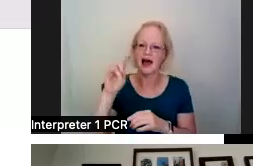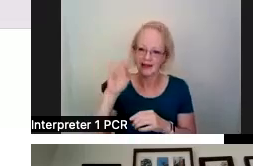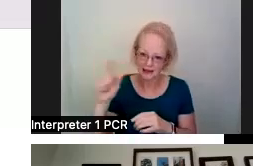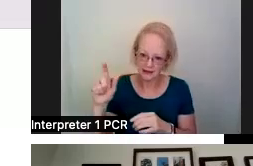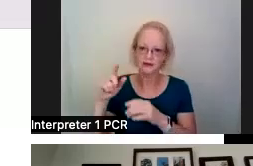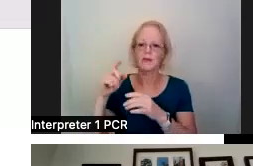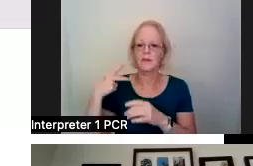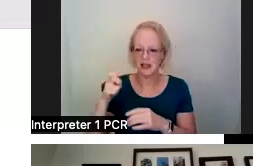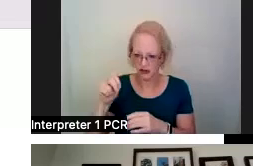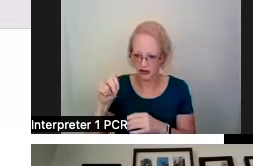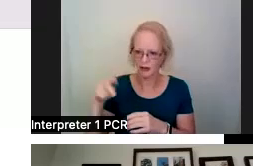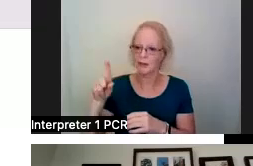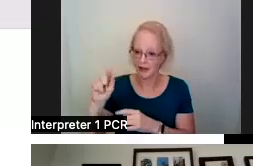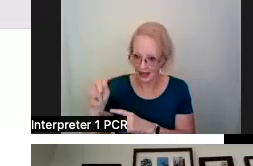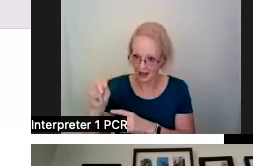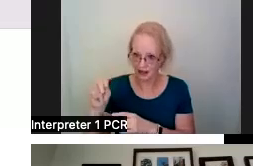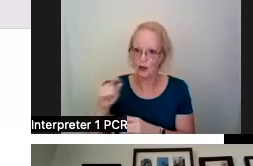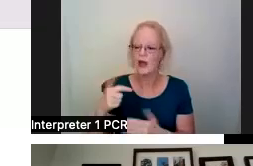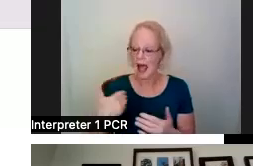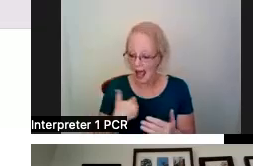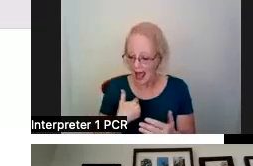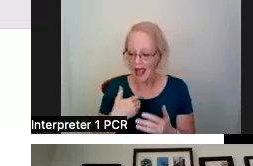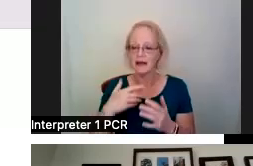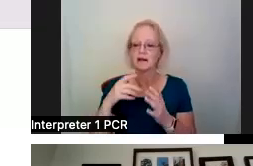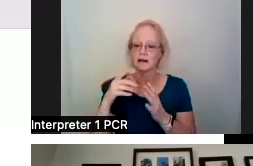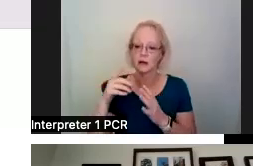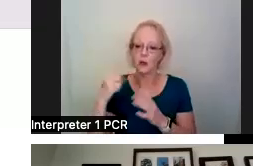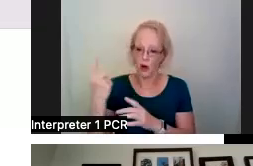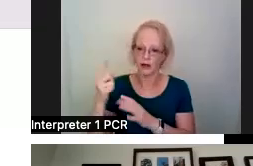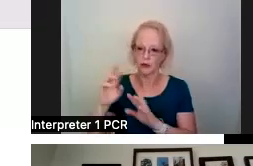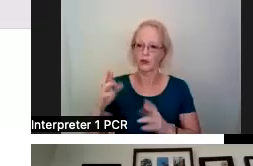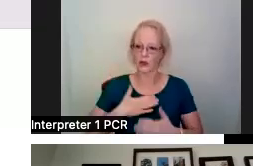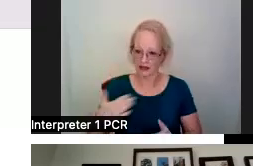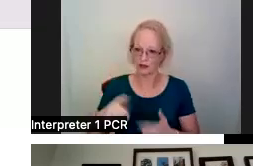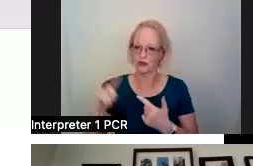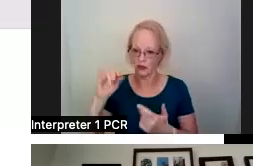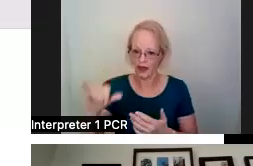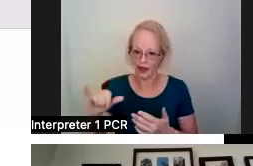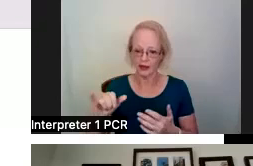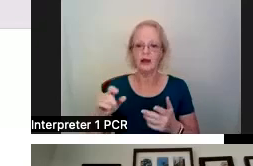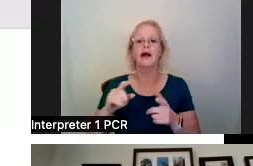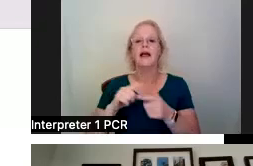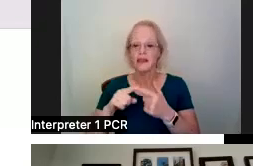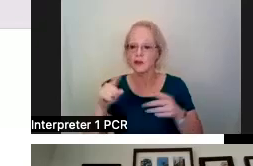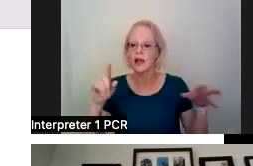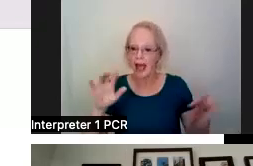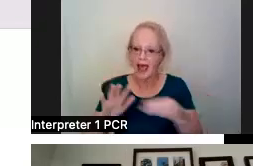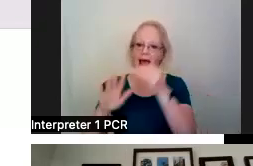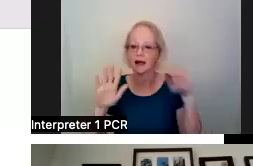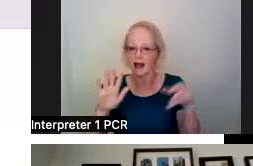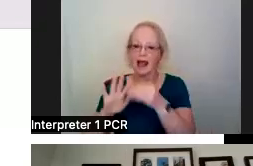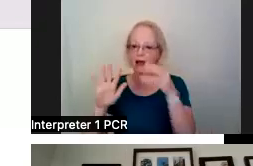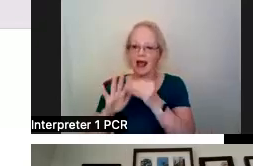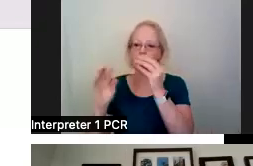We had a single employer willing to do this. And then we added a number of other employers, but in a single